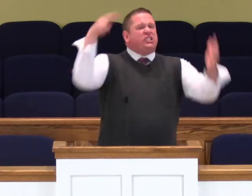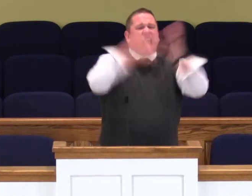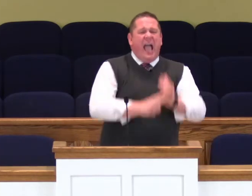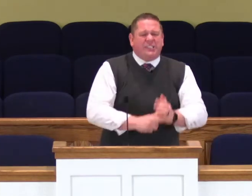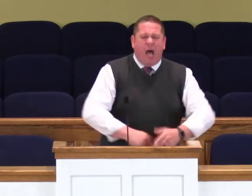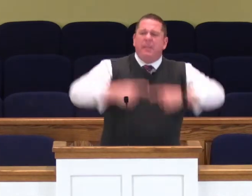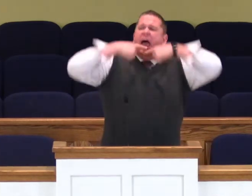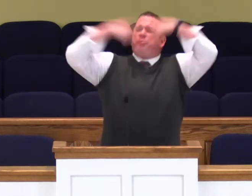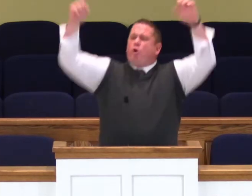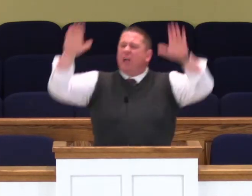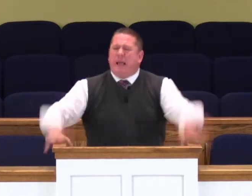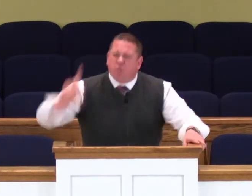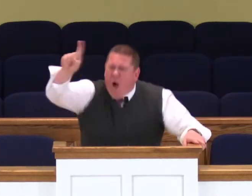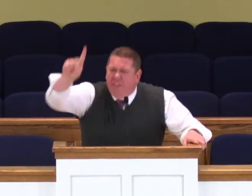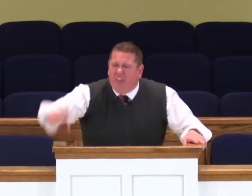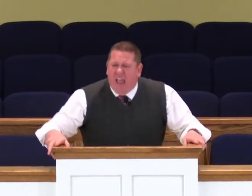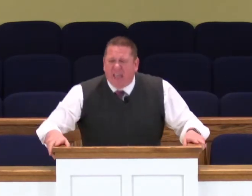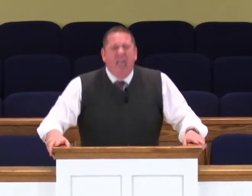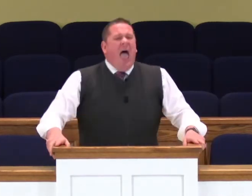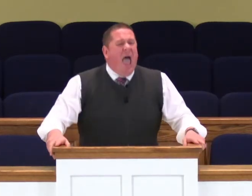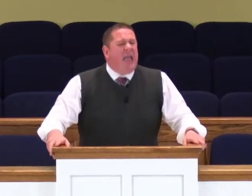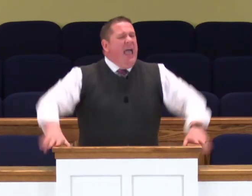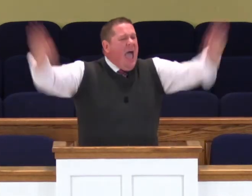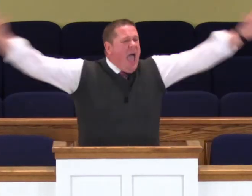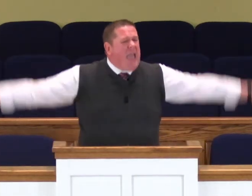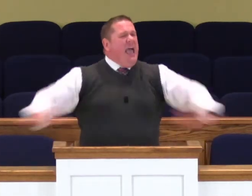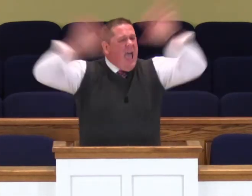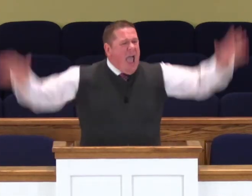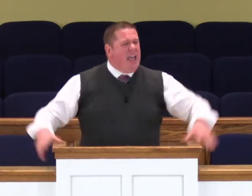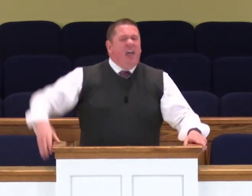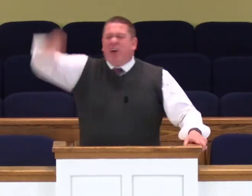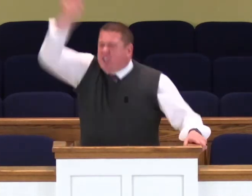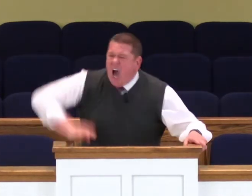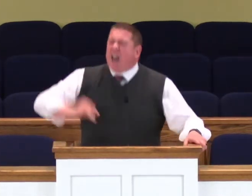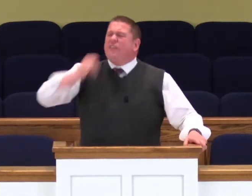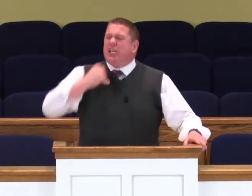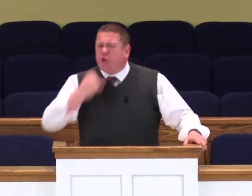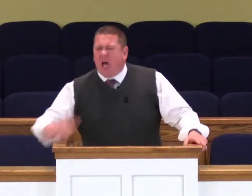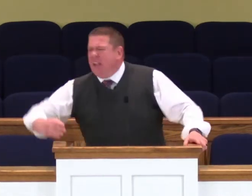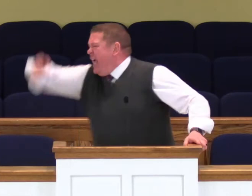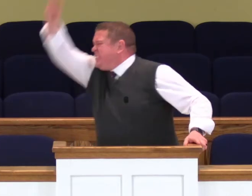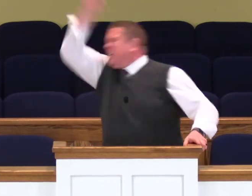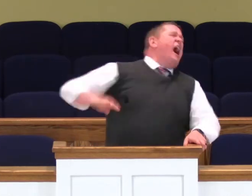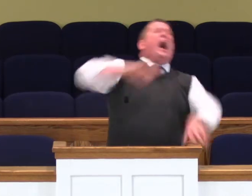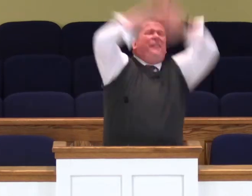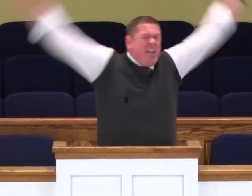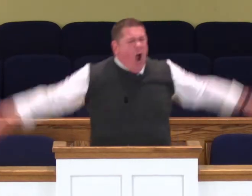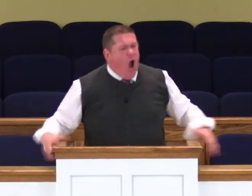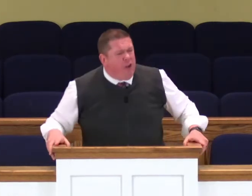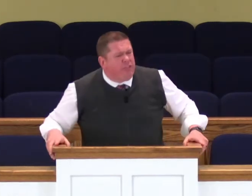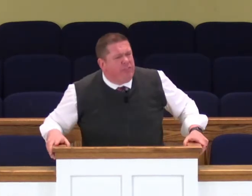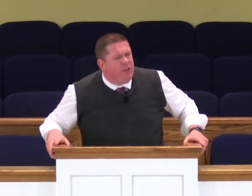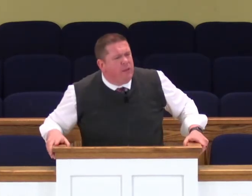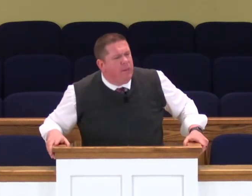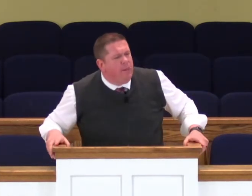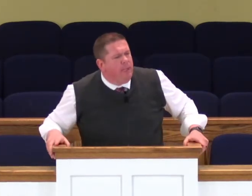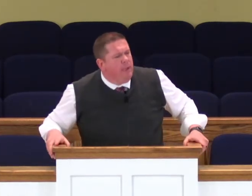and he stands up and proclaims one thing. Hey, hey, hey, the God of Israel is the God of the